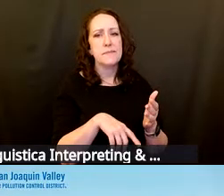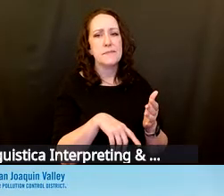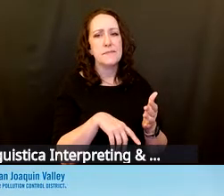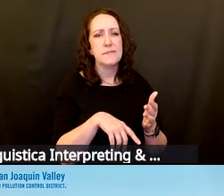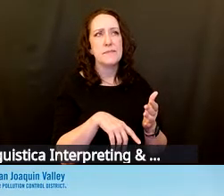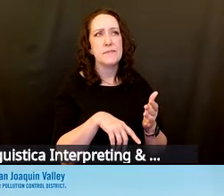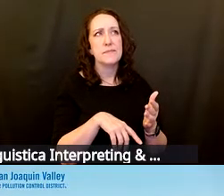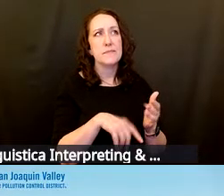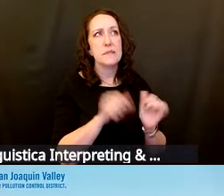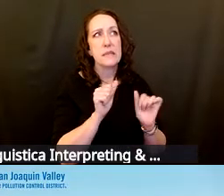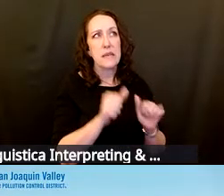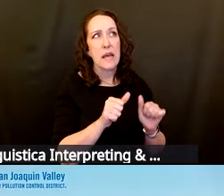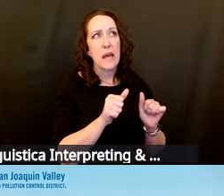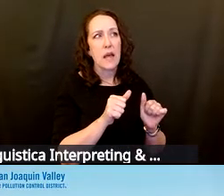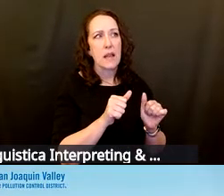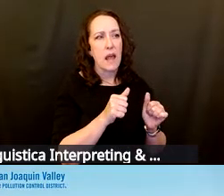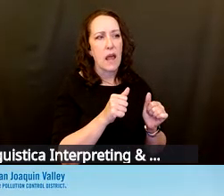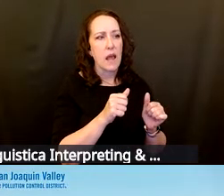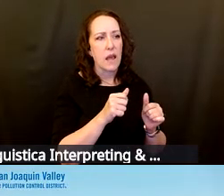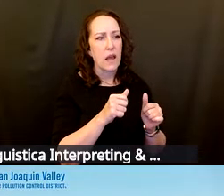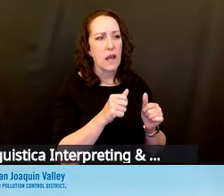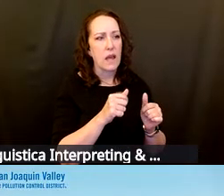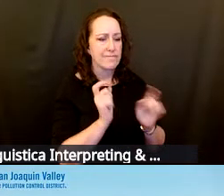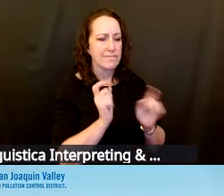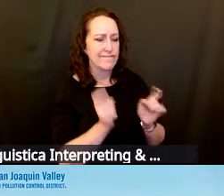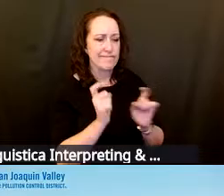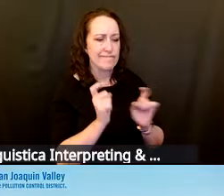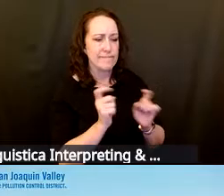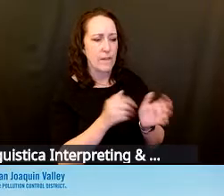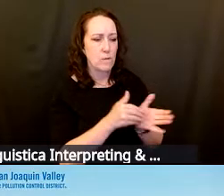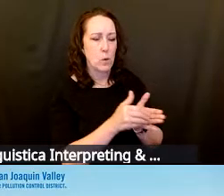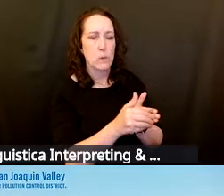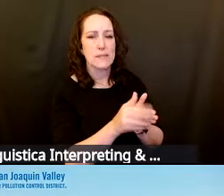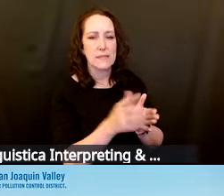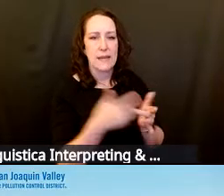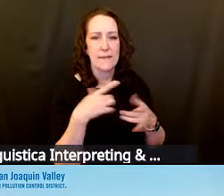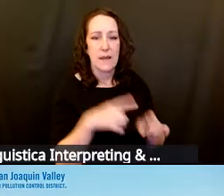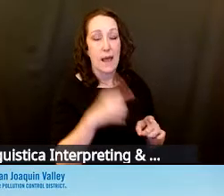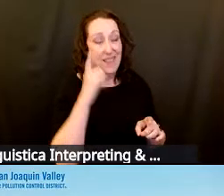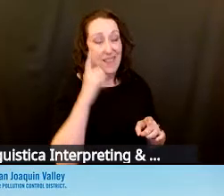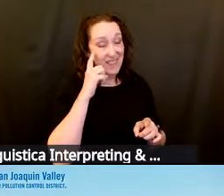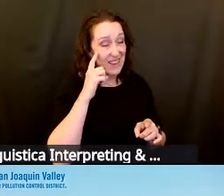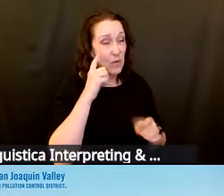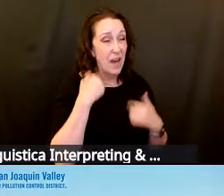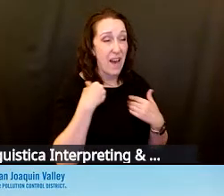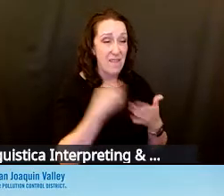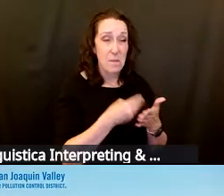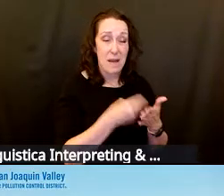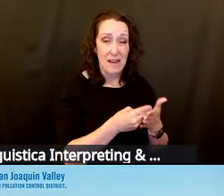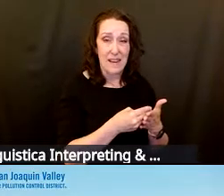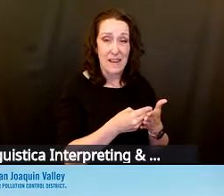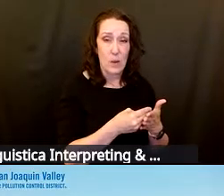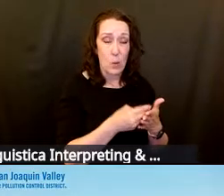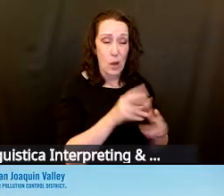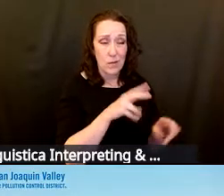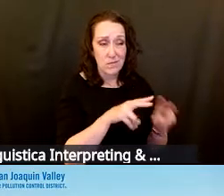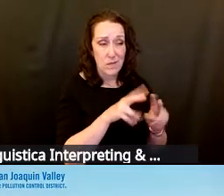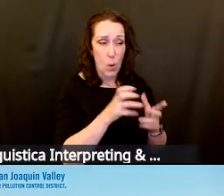could they accommodate in terms of frequency of these events? I think we're going to have money that we're going to look at wanting